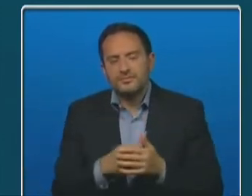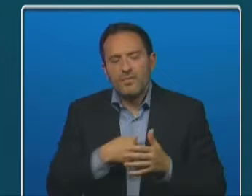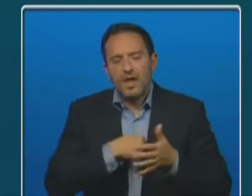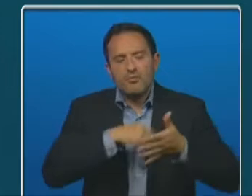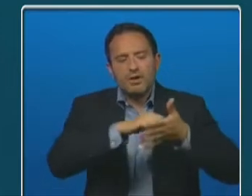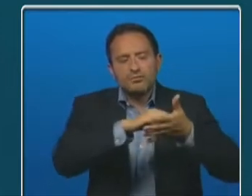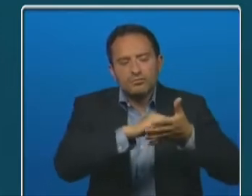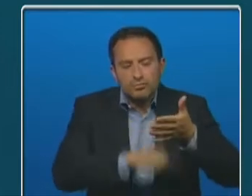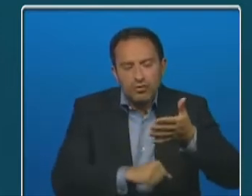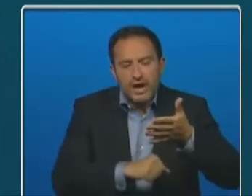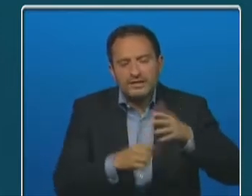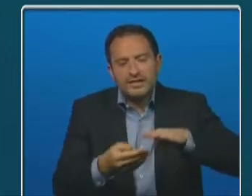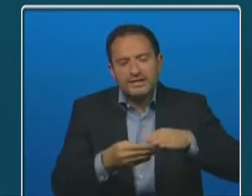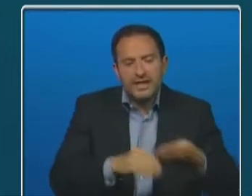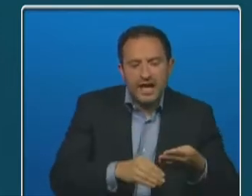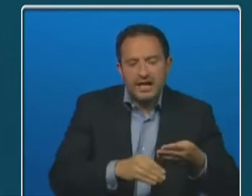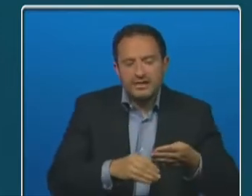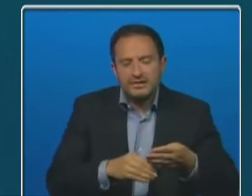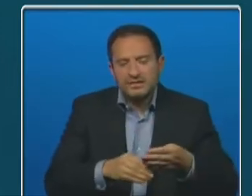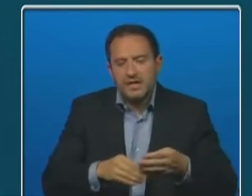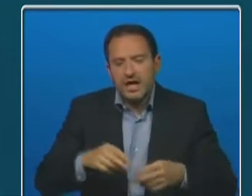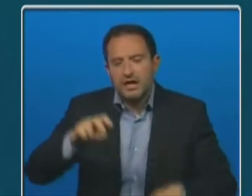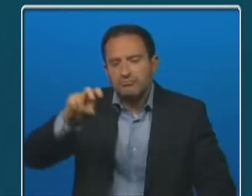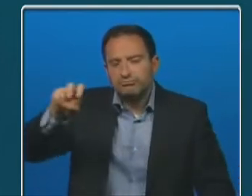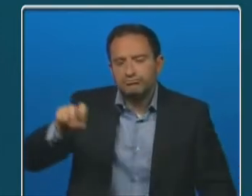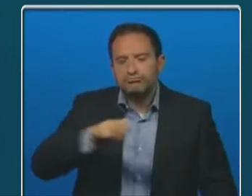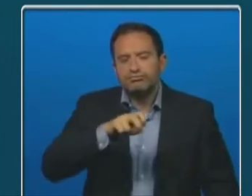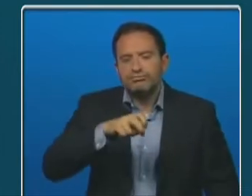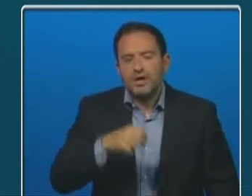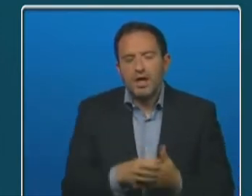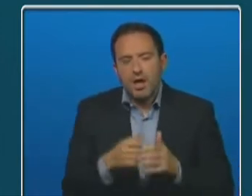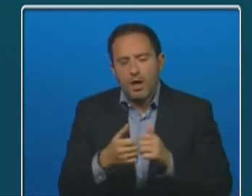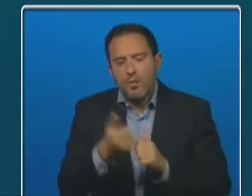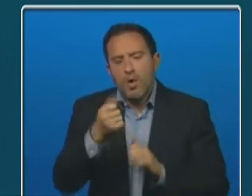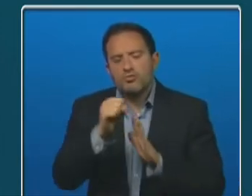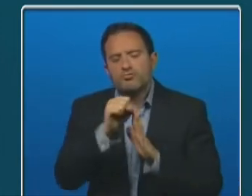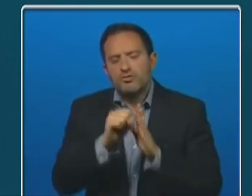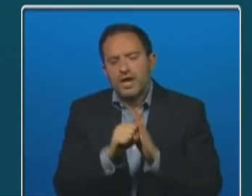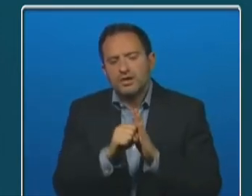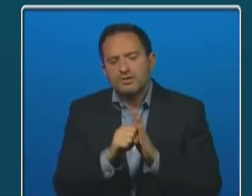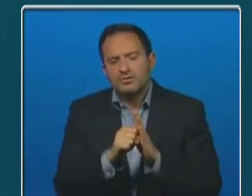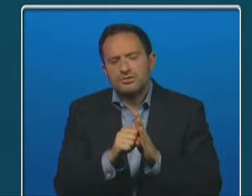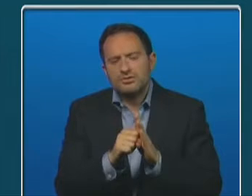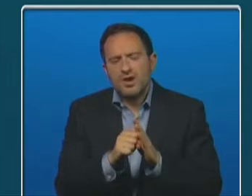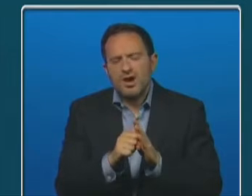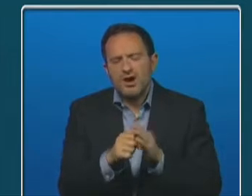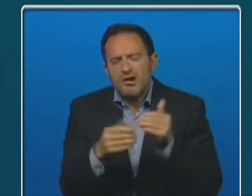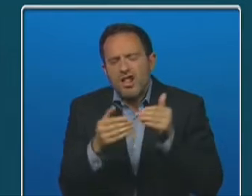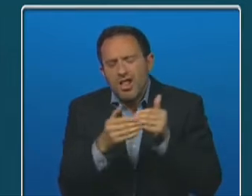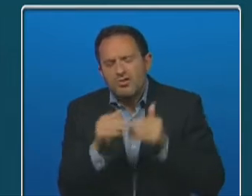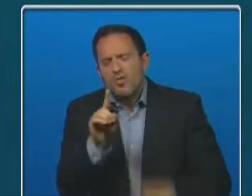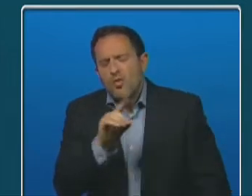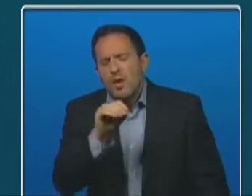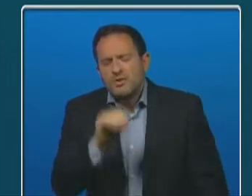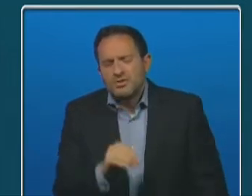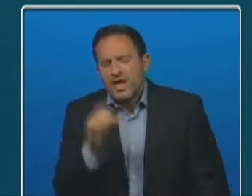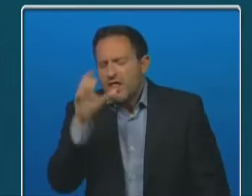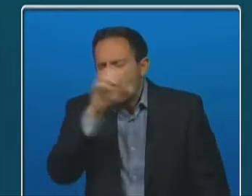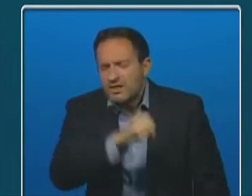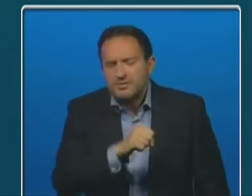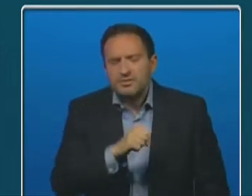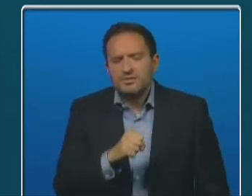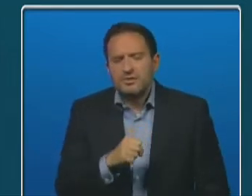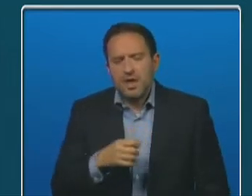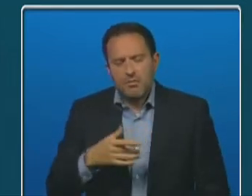deaths, adding in migration. So most states are within 1% of our population estimates, which makes